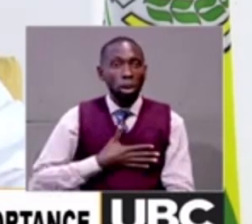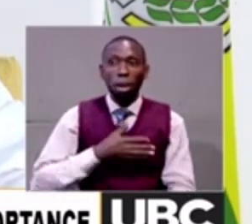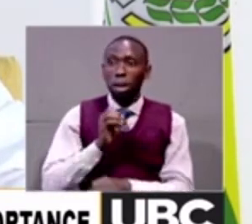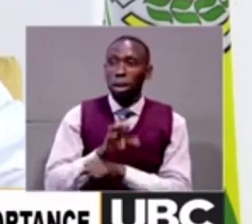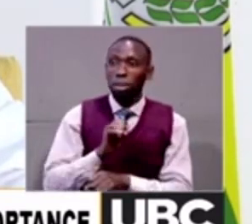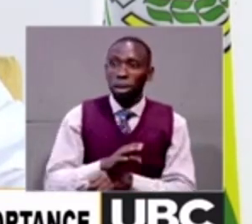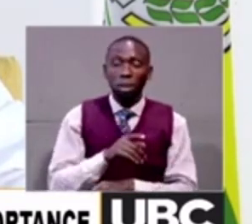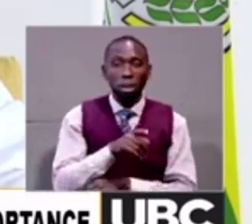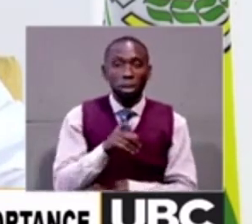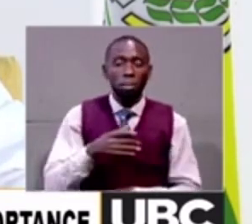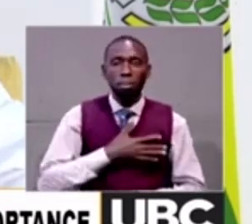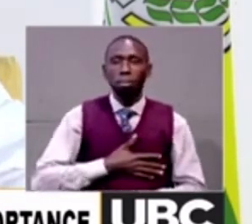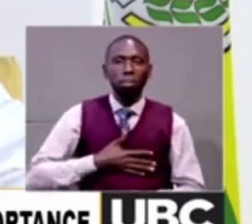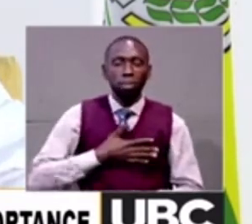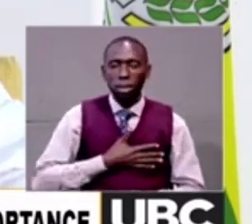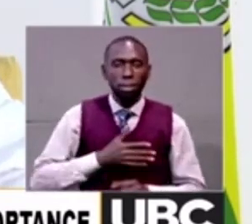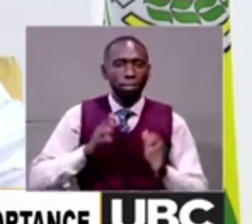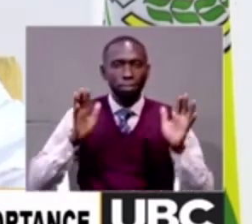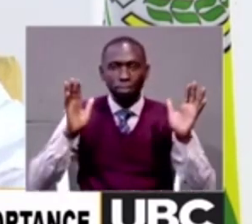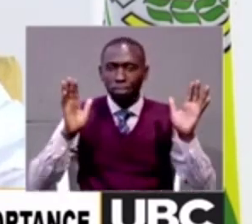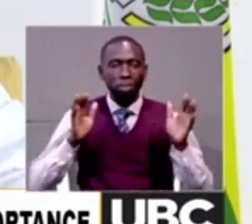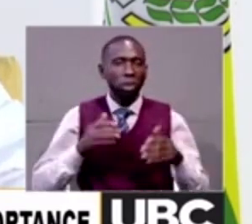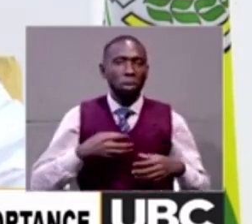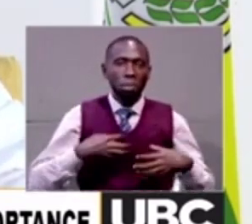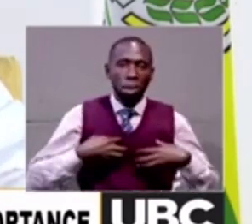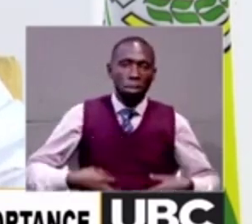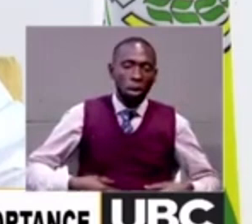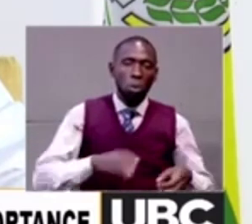to them is get out and surrender either to the Congo Army